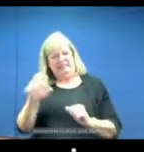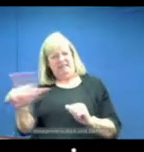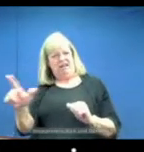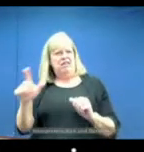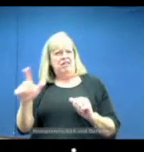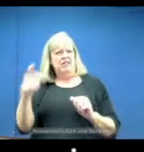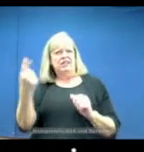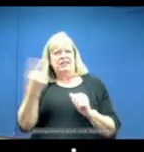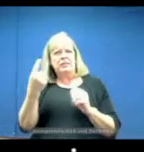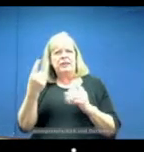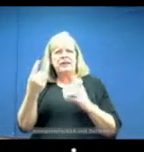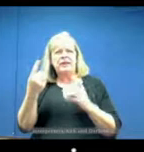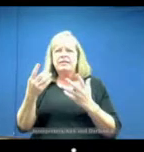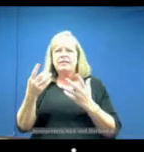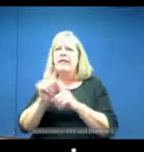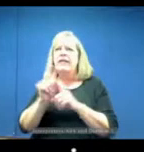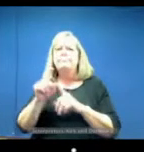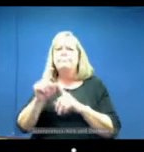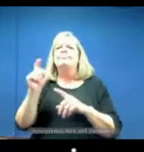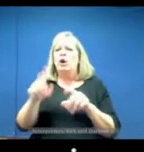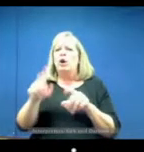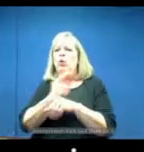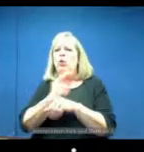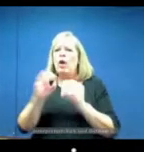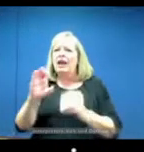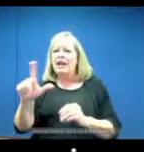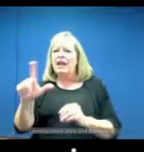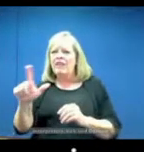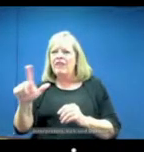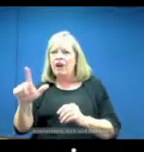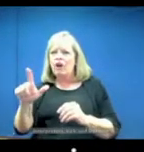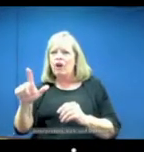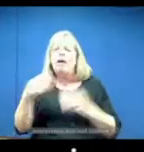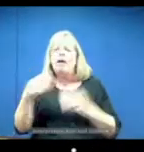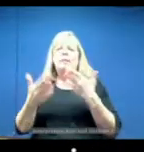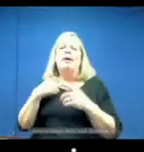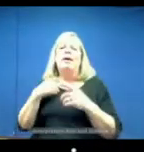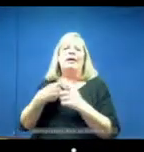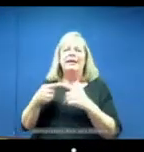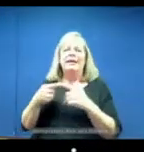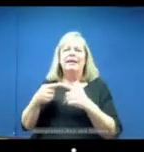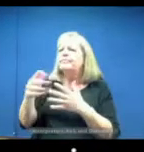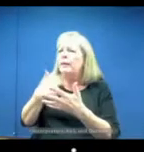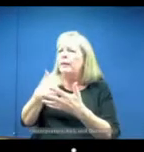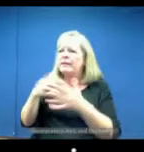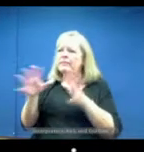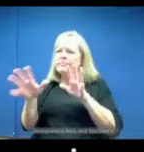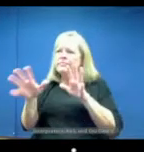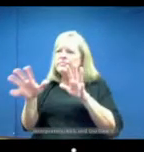obvious things like classifiers that I knew I was going to need, then I might ask them to show me how they talked about it.